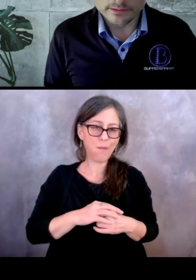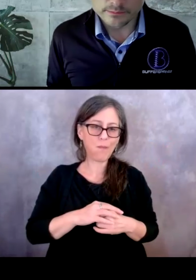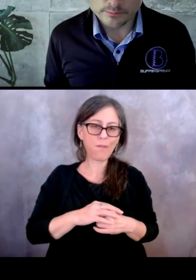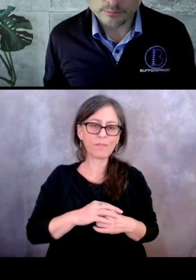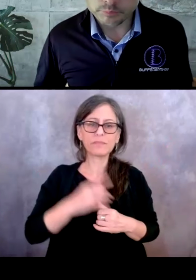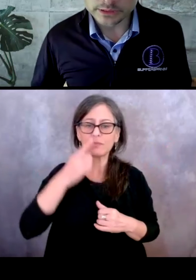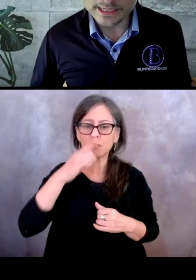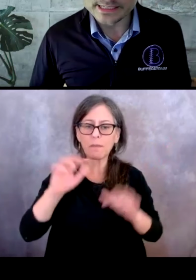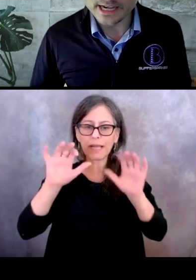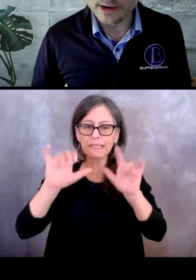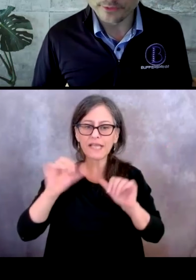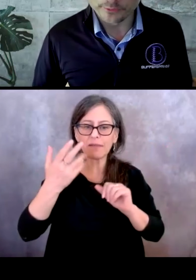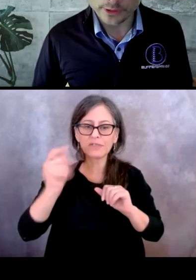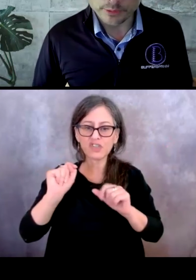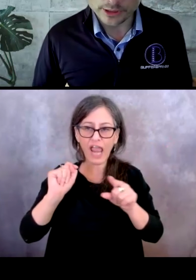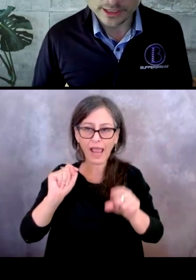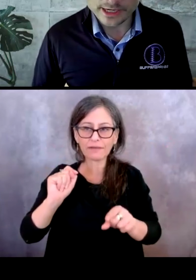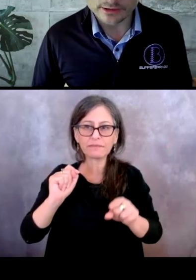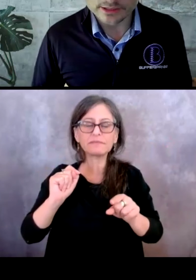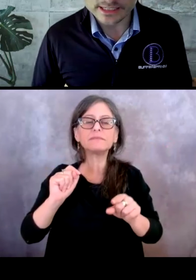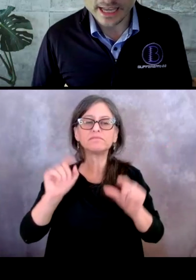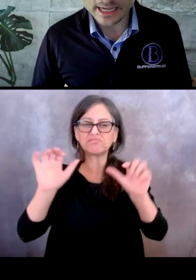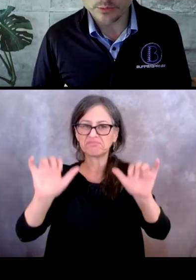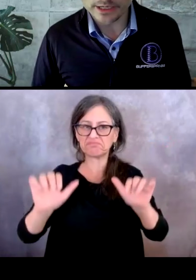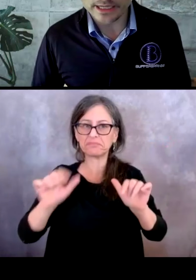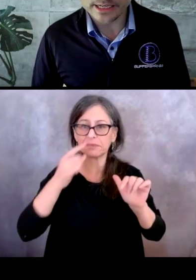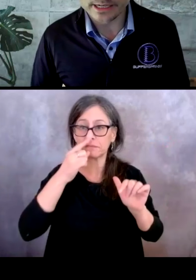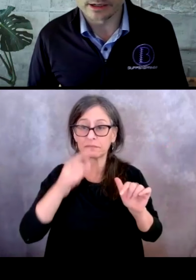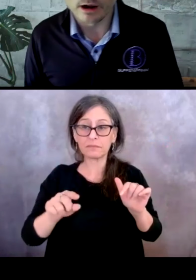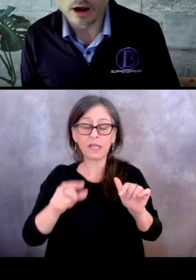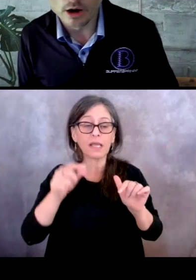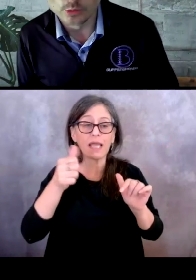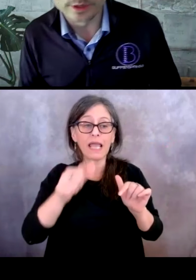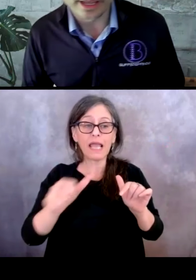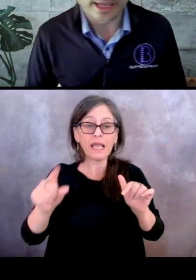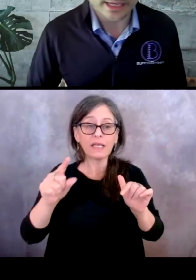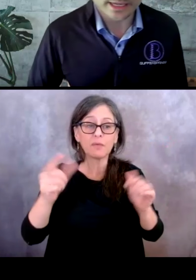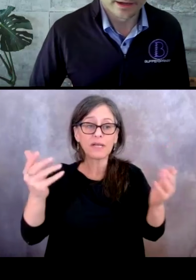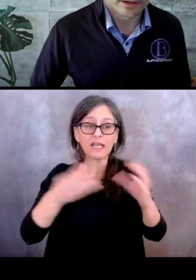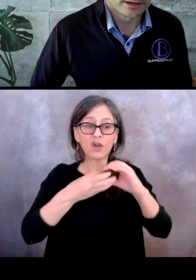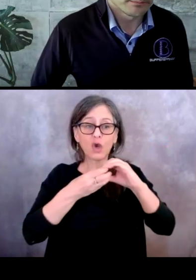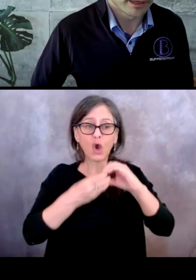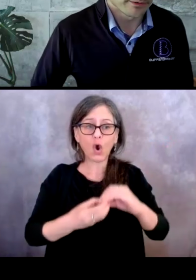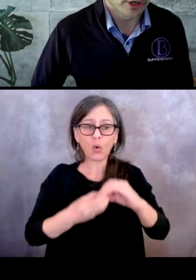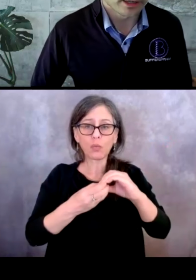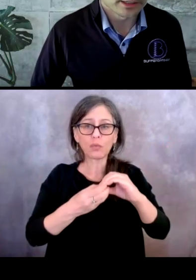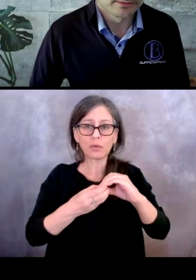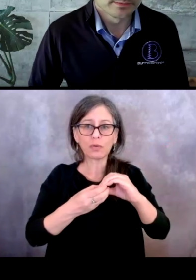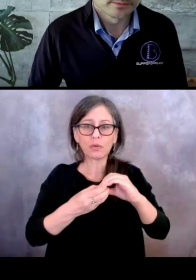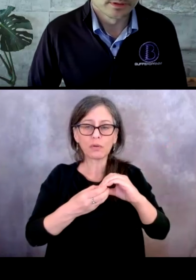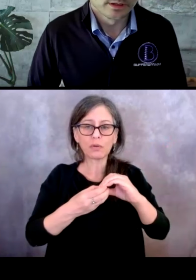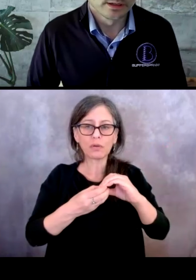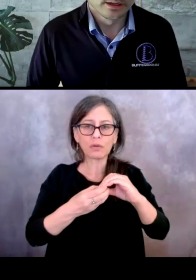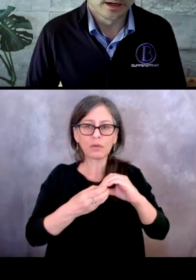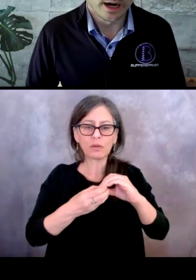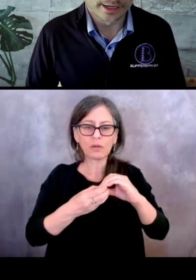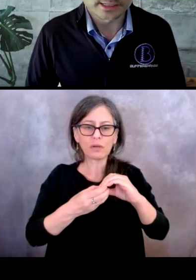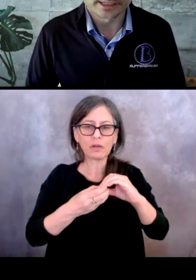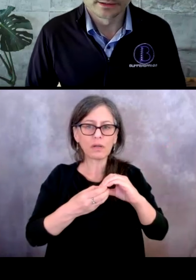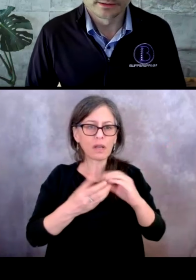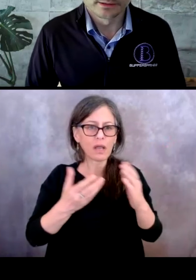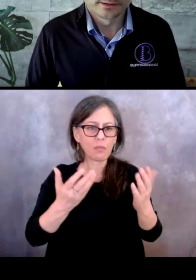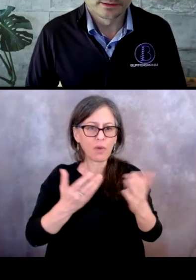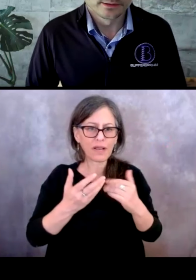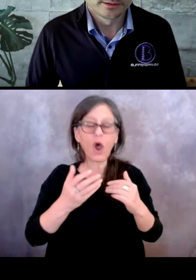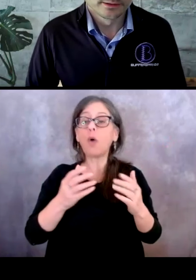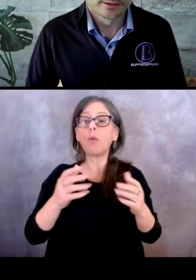chat, please feel free to put it in here. Does anyone in here own a pair of Crocs?